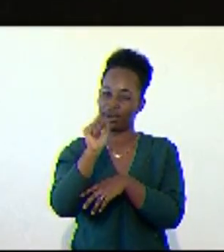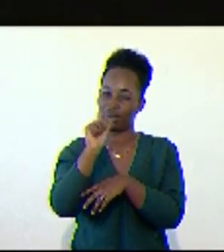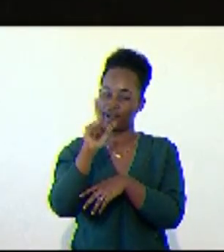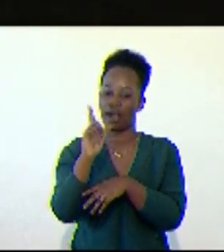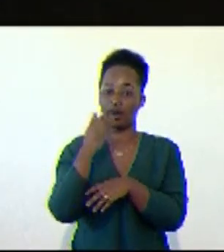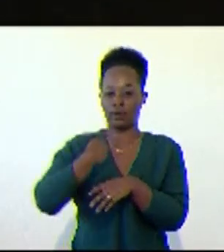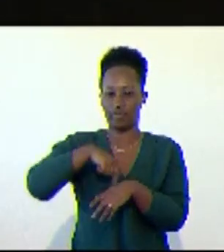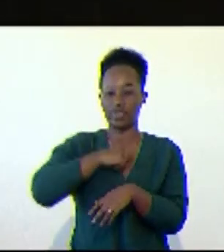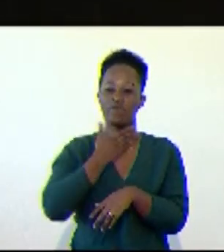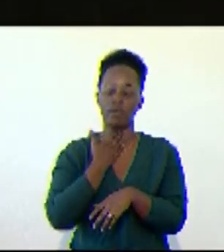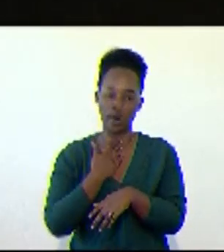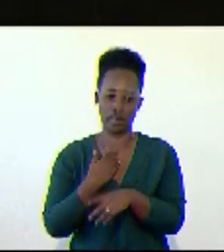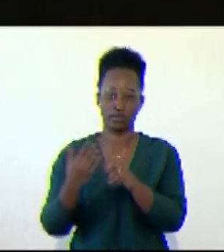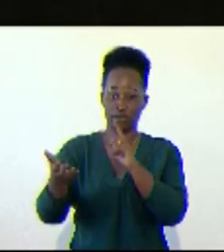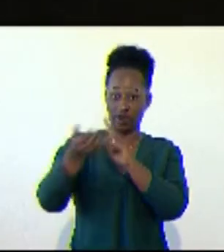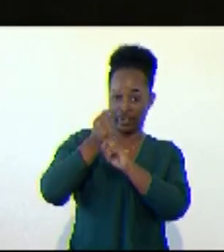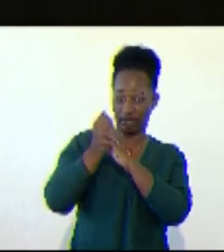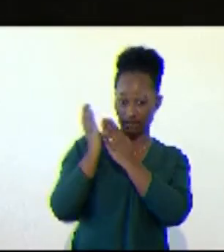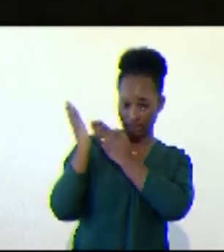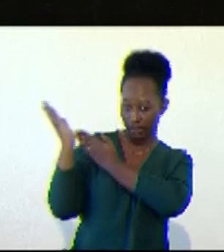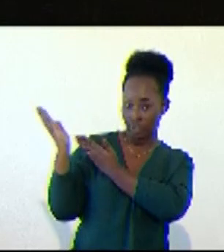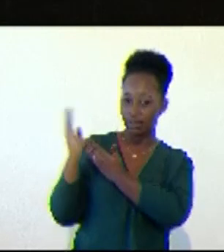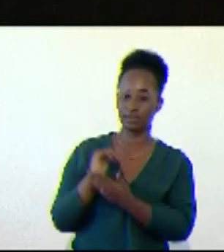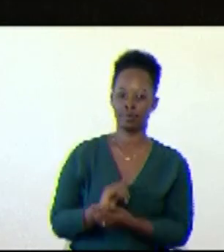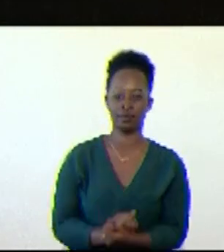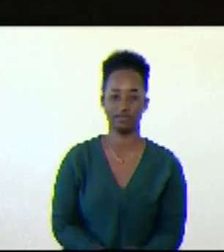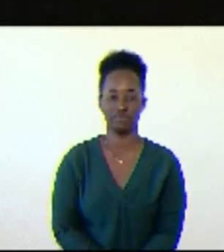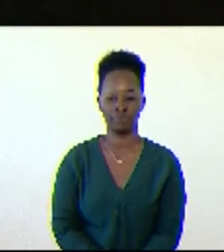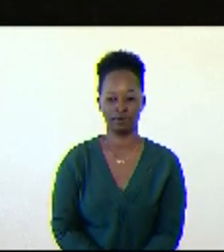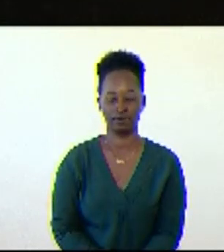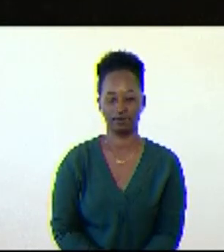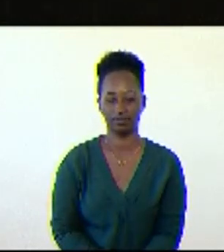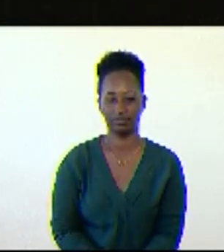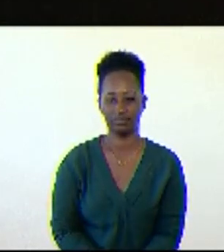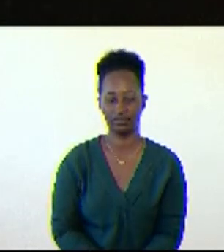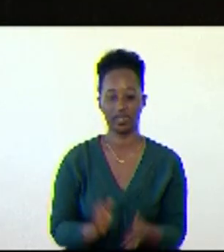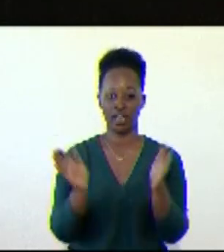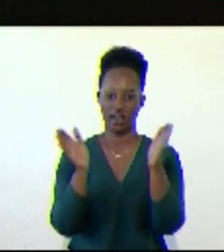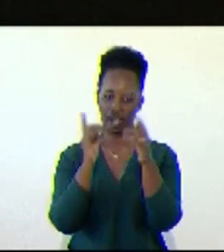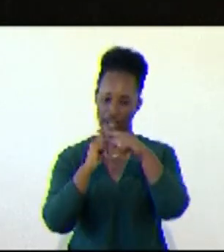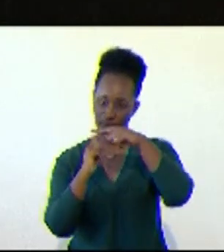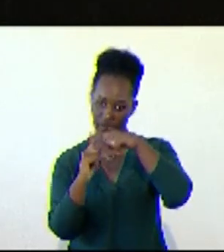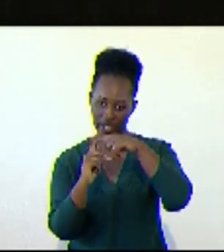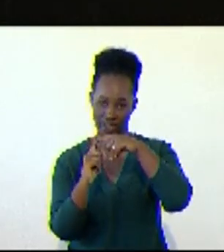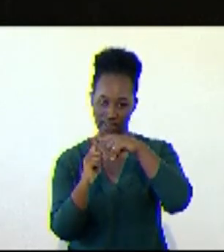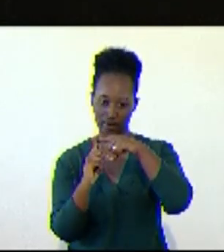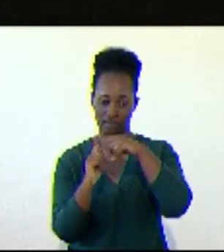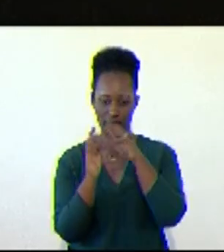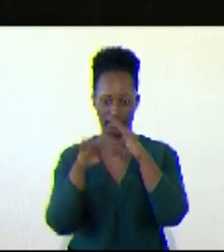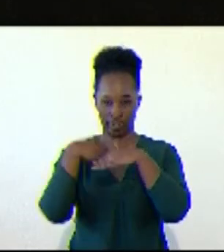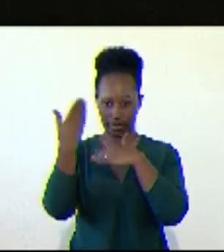CH3CHO? We take the alcohol and oxidize it.